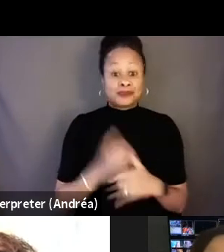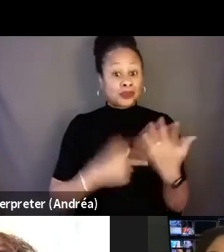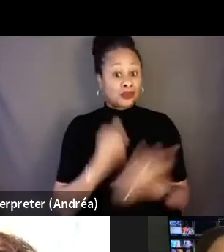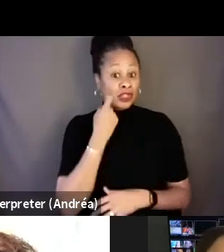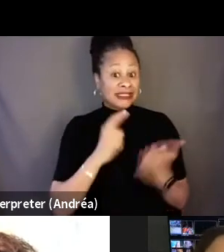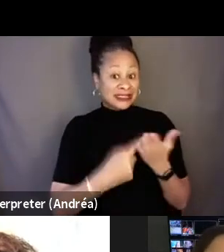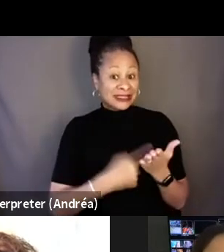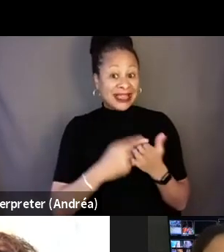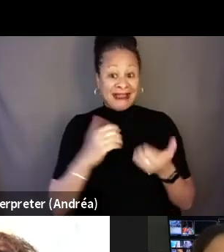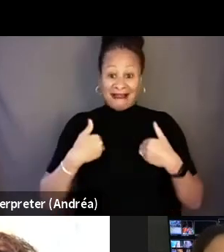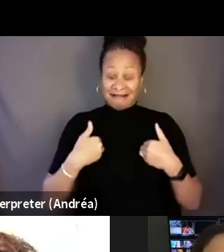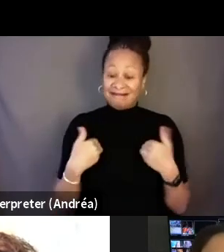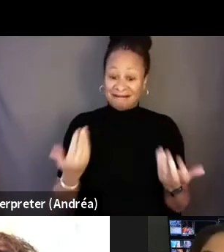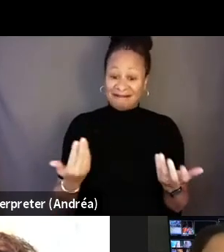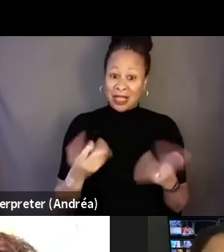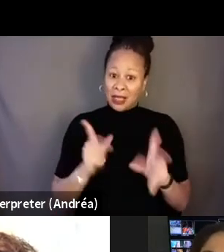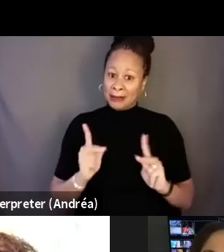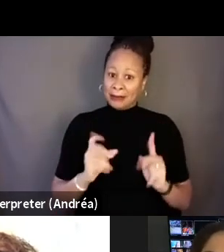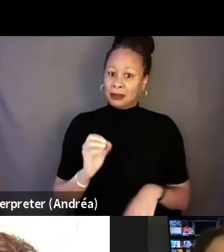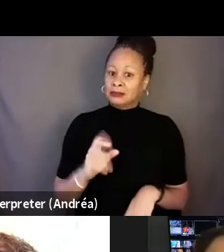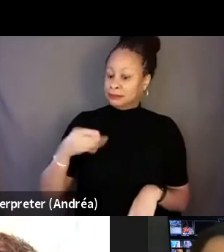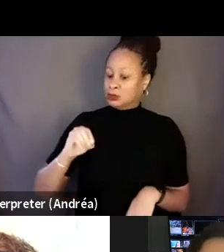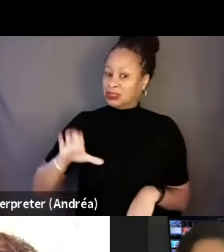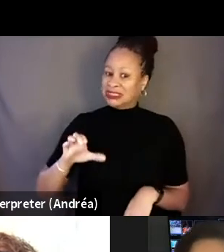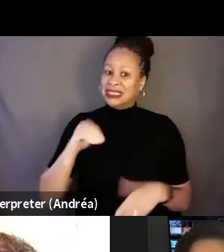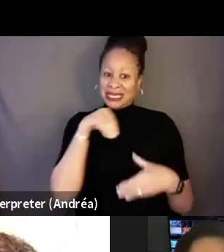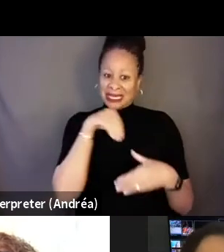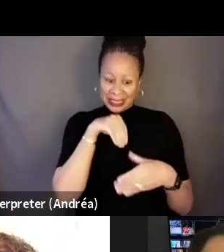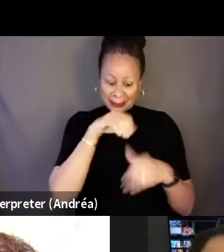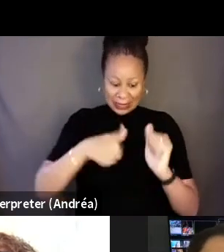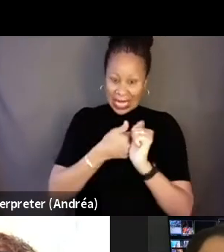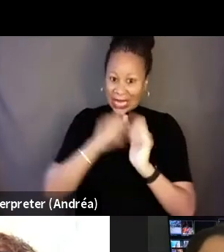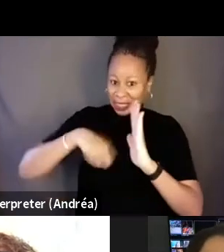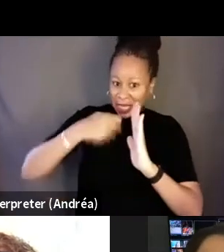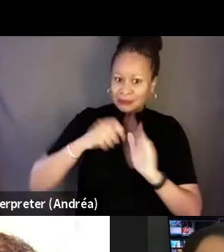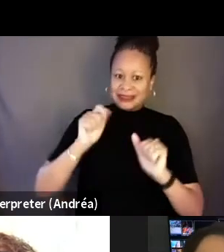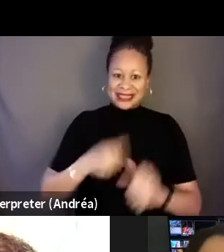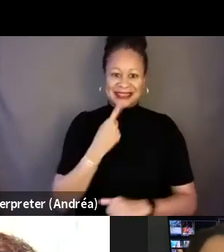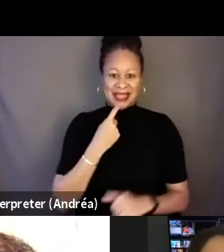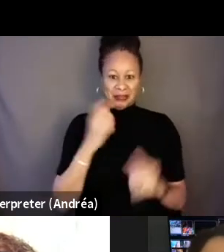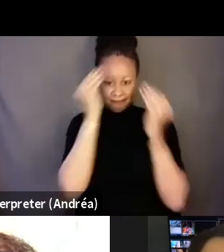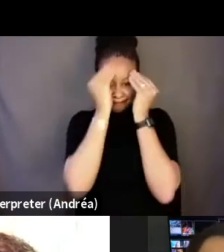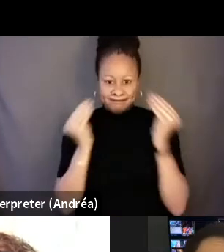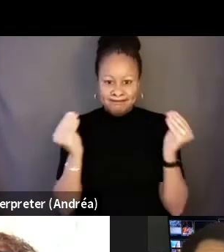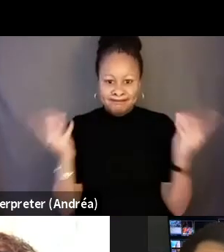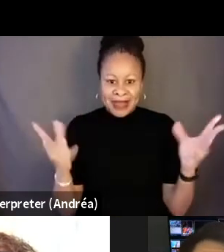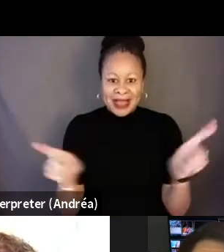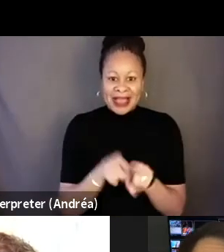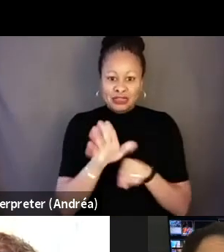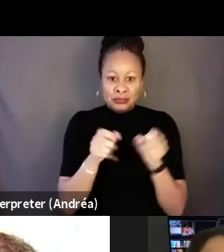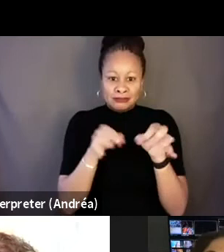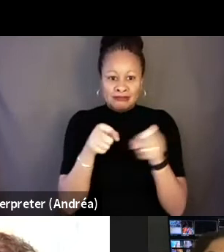just now of having people of color in the ranks that can say to you as your